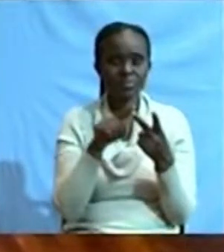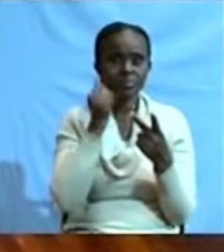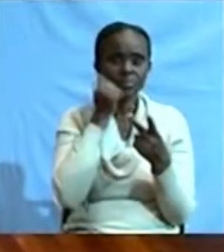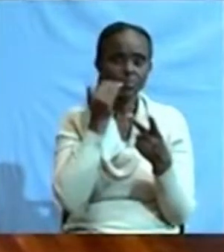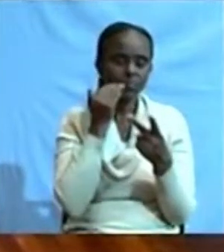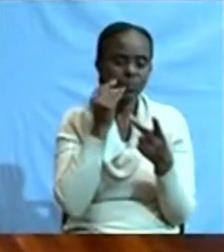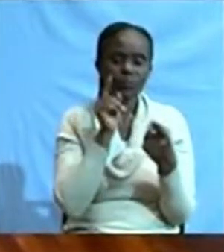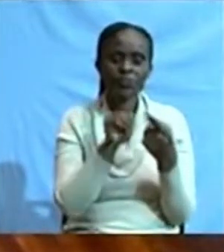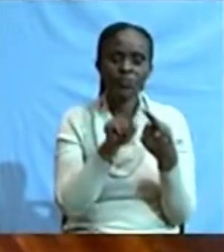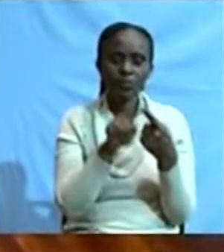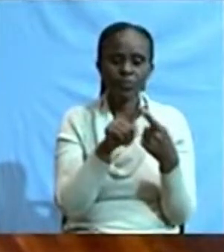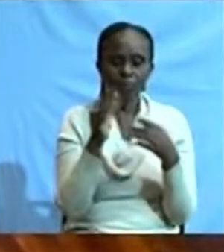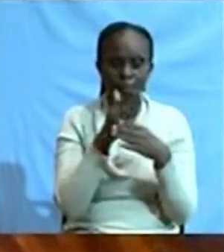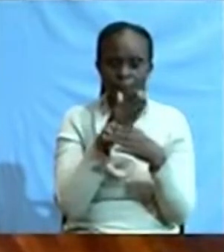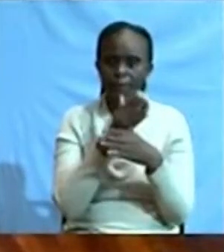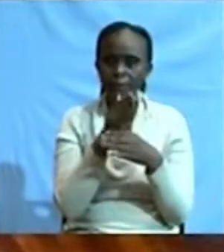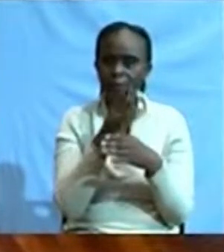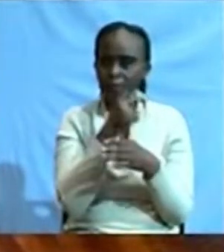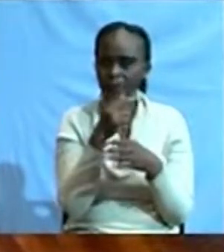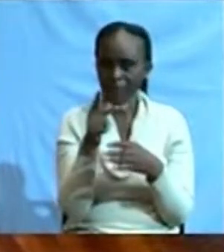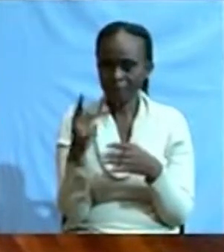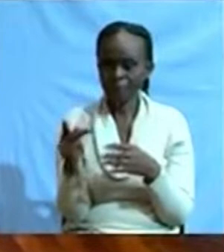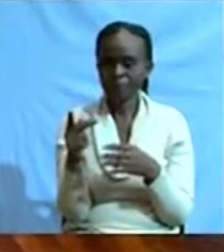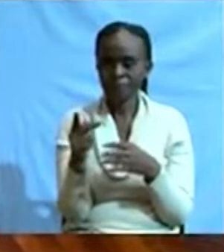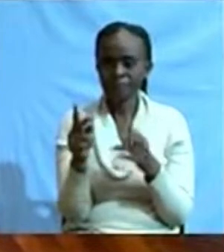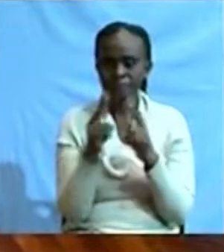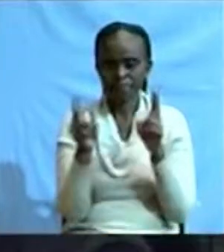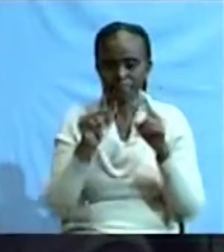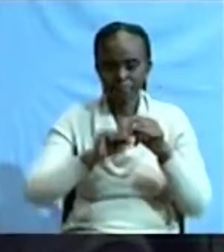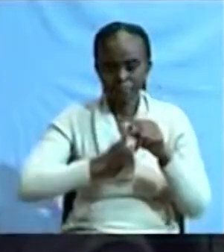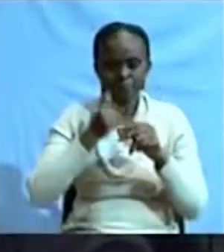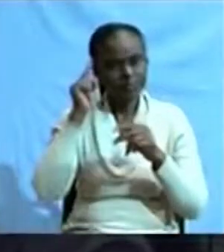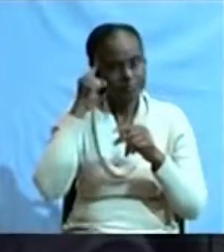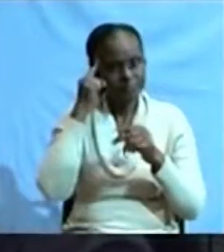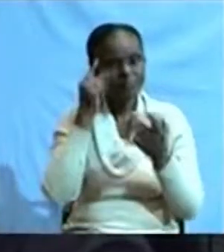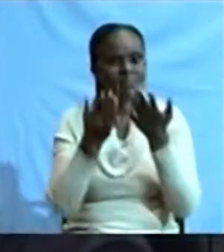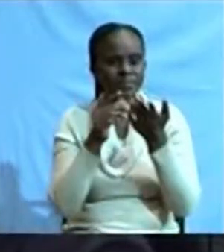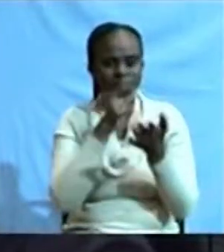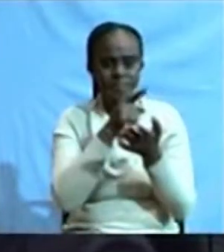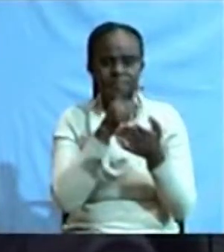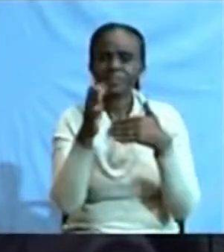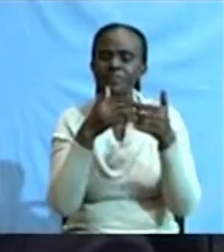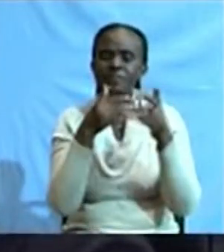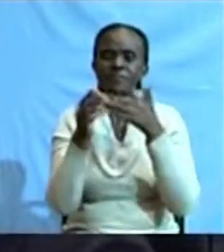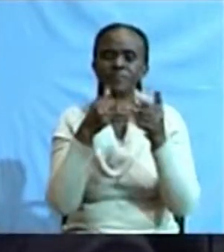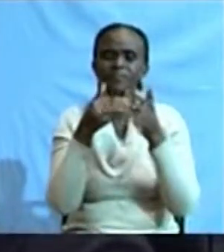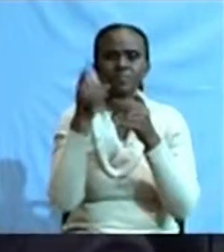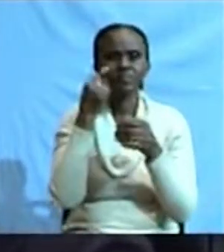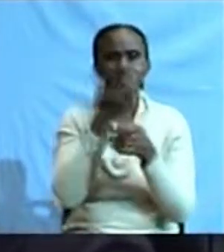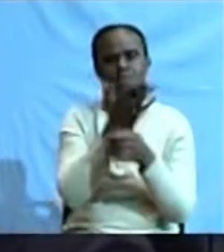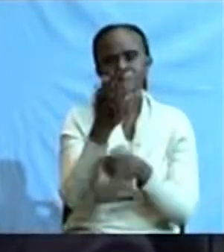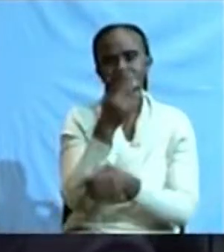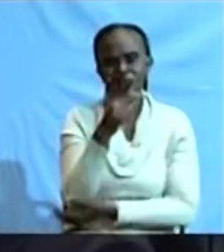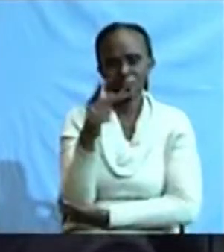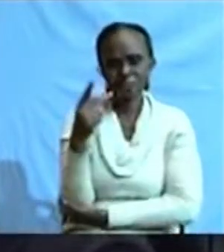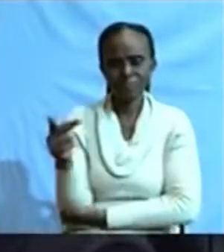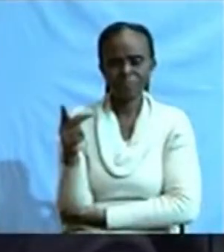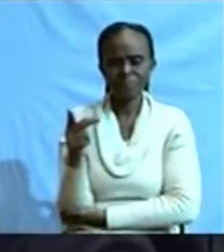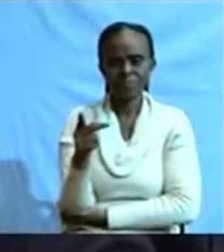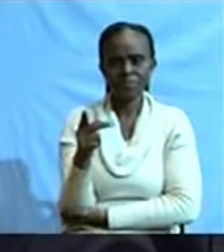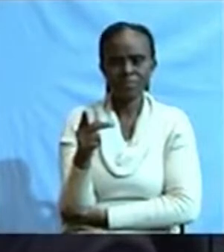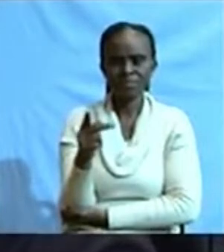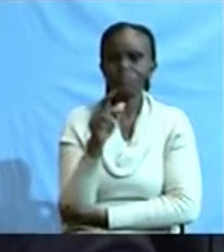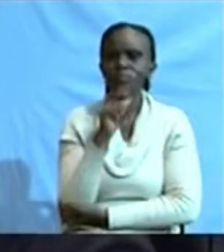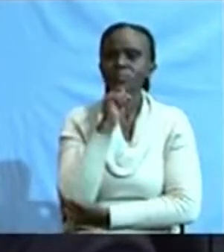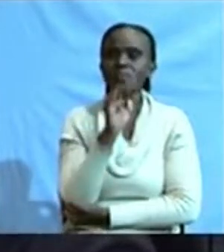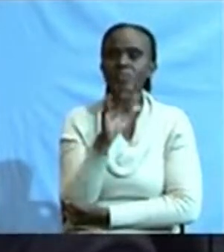there are also commercial properties. So we thought that probably it is an easy goal for the commercial property